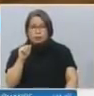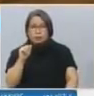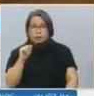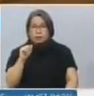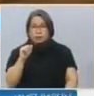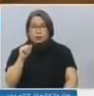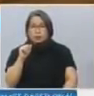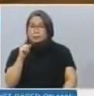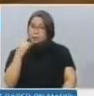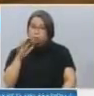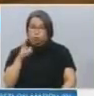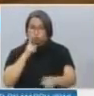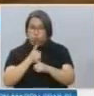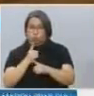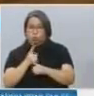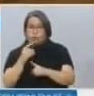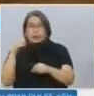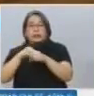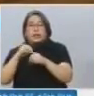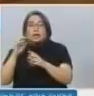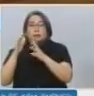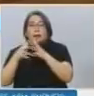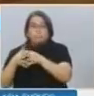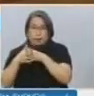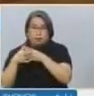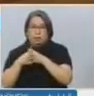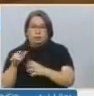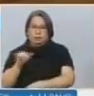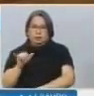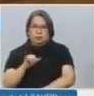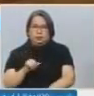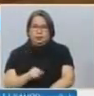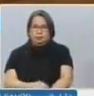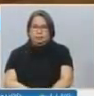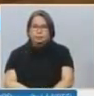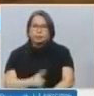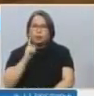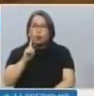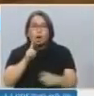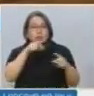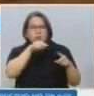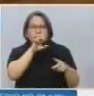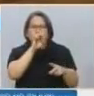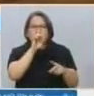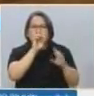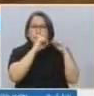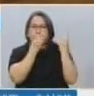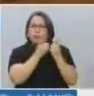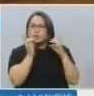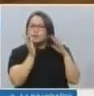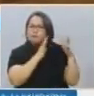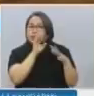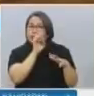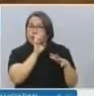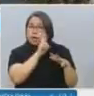an effective agency in the United States government. An interagency crafted and a high priority measure